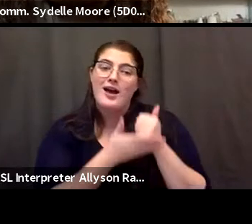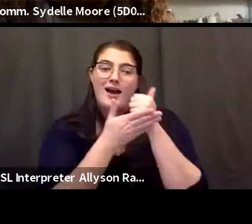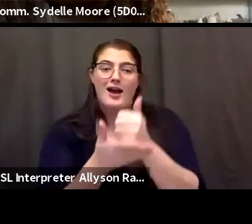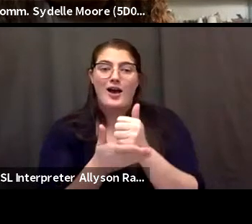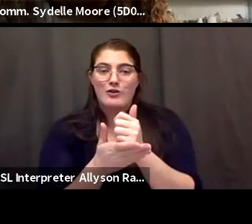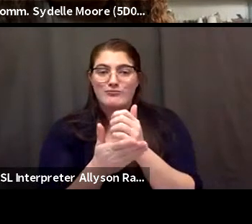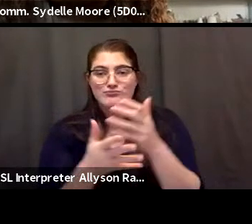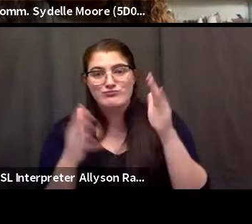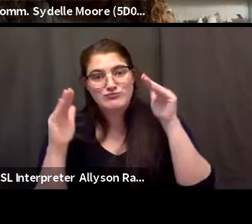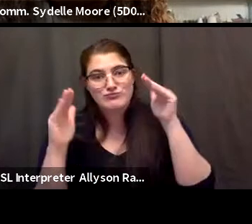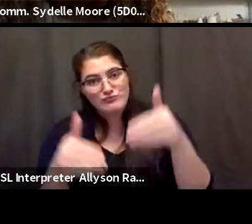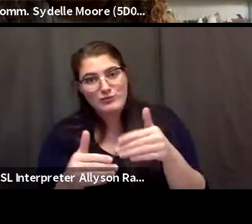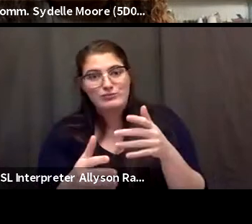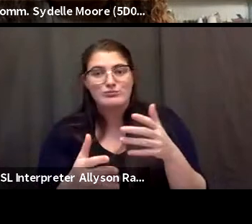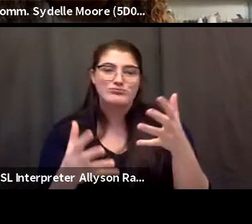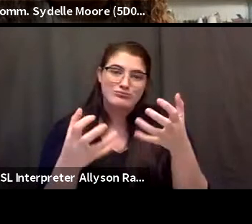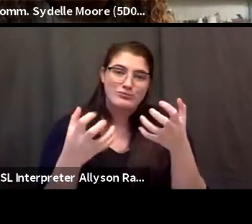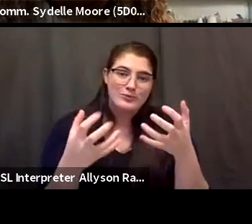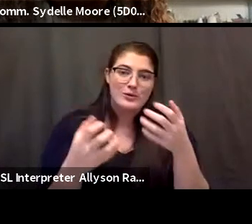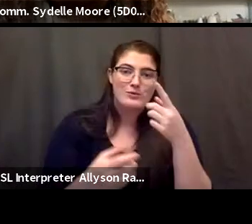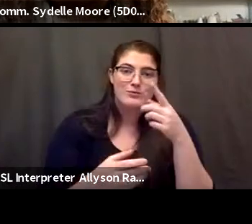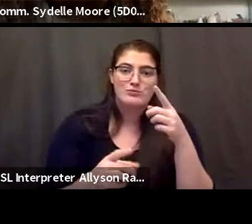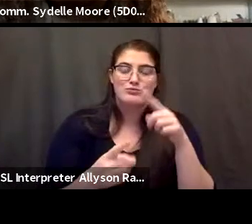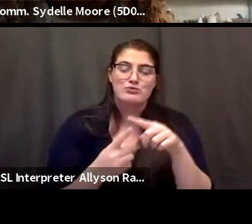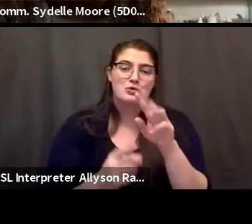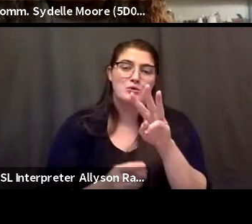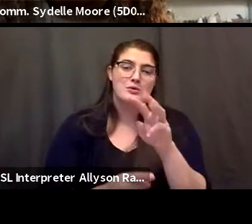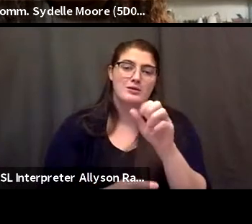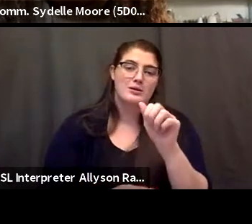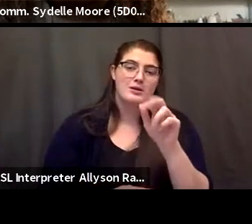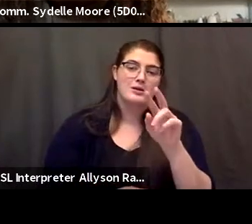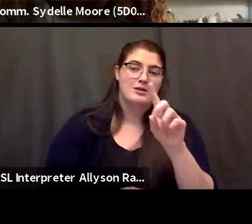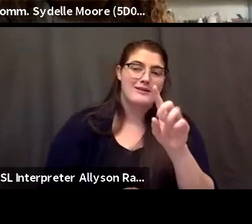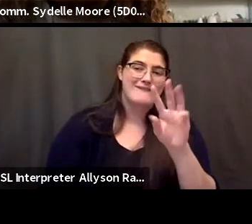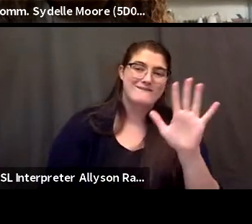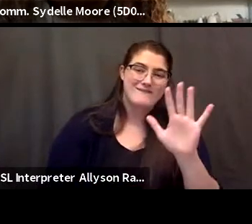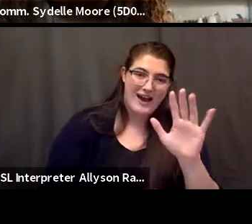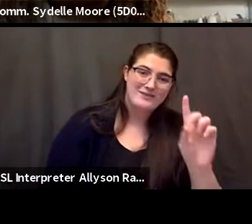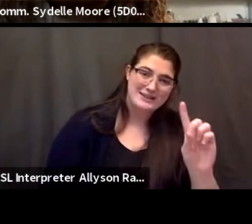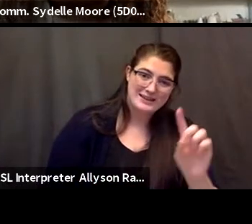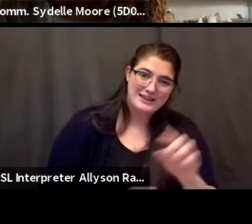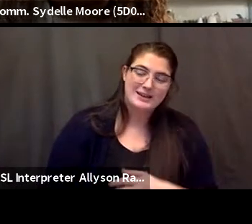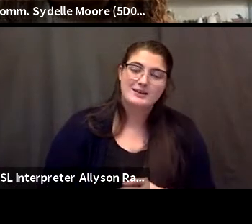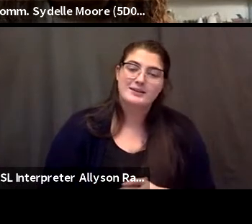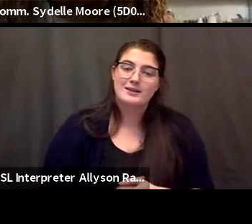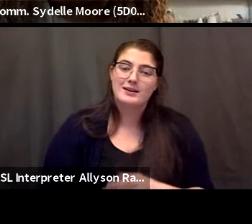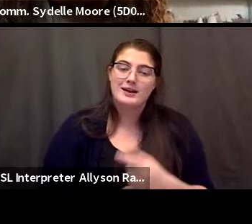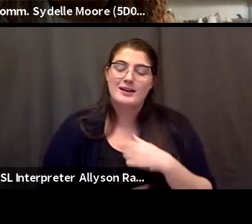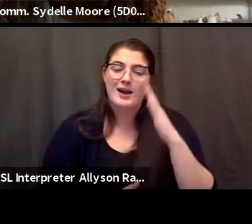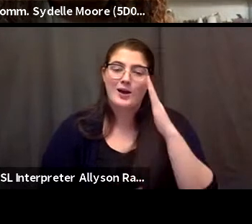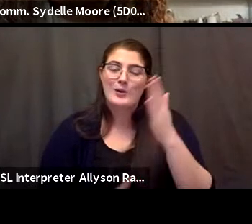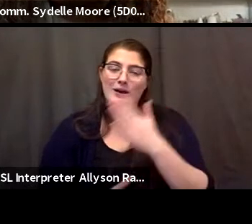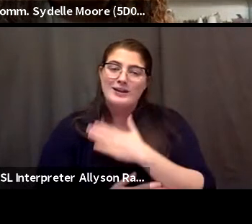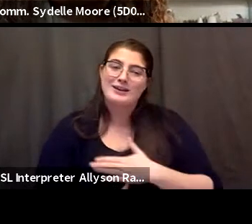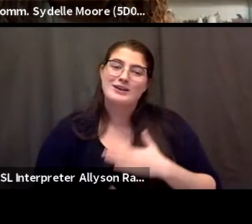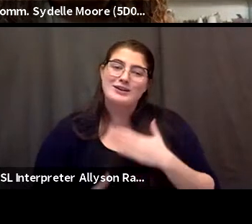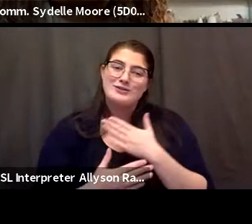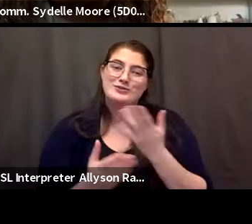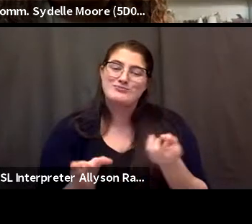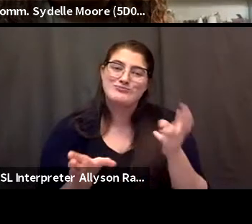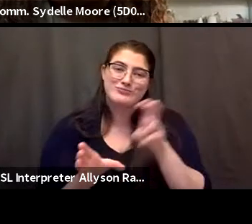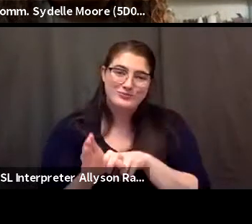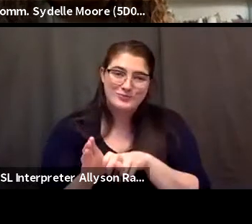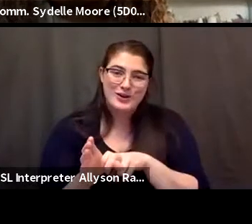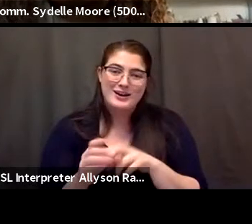and commitment to Ward 5D. And I will enjoy coming in